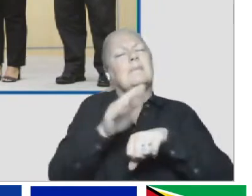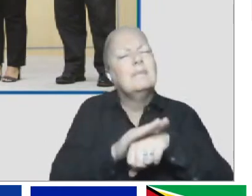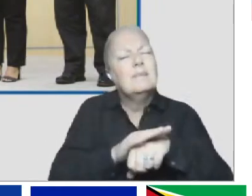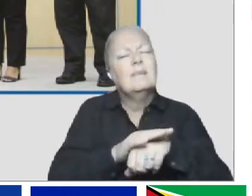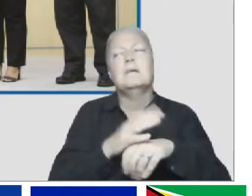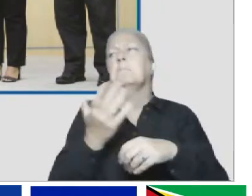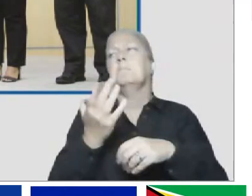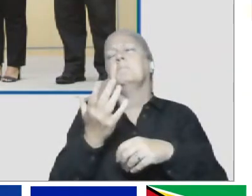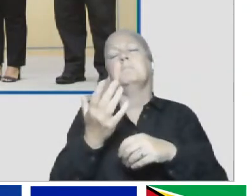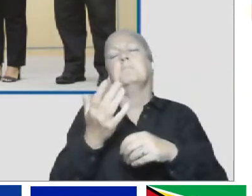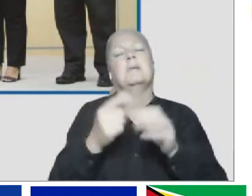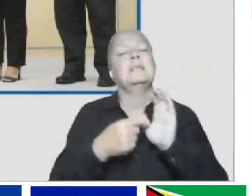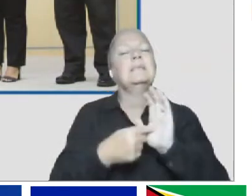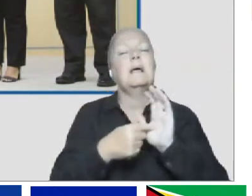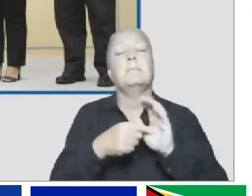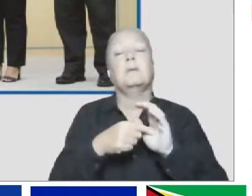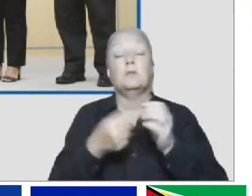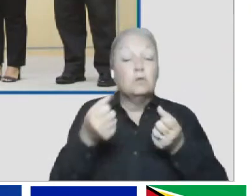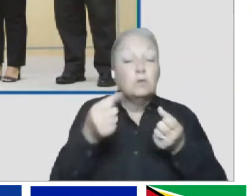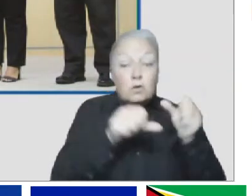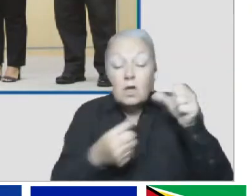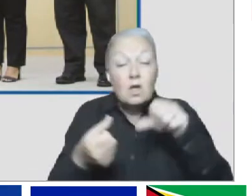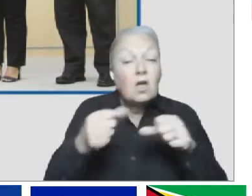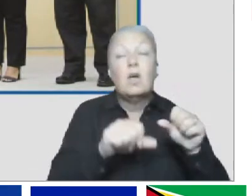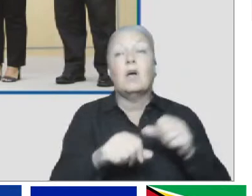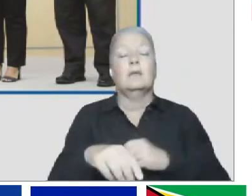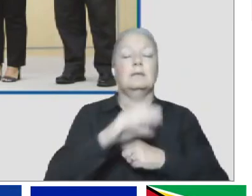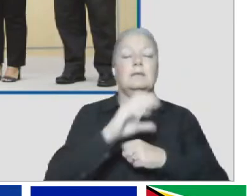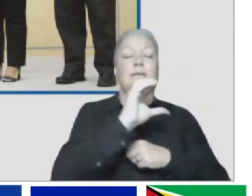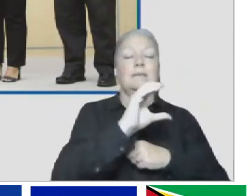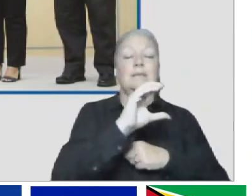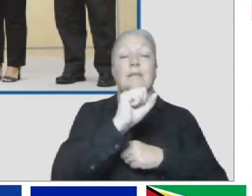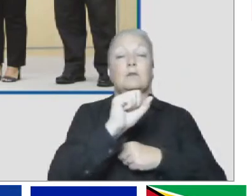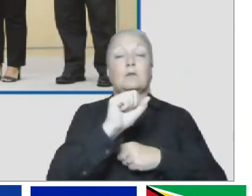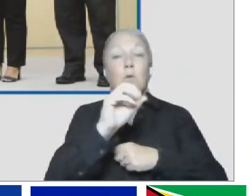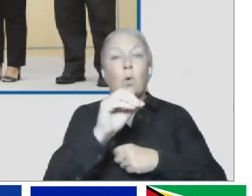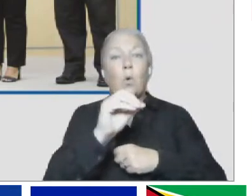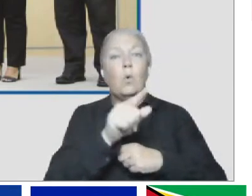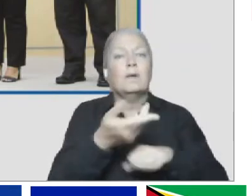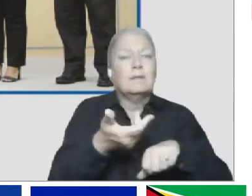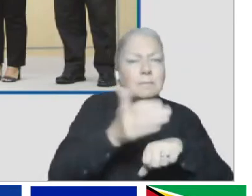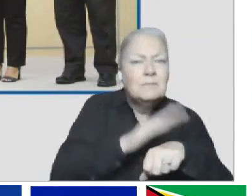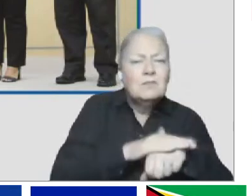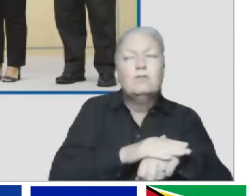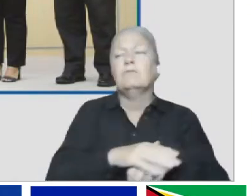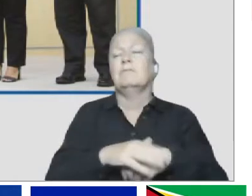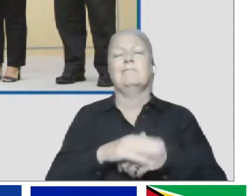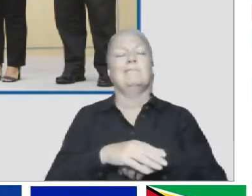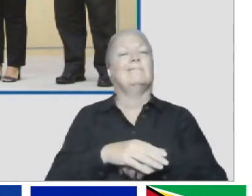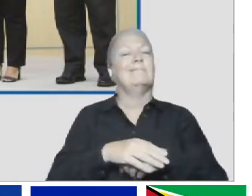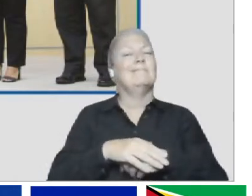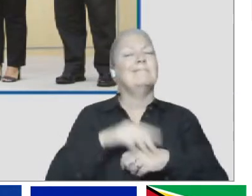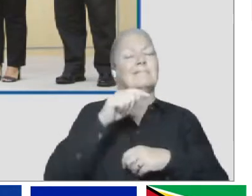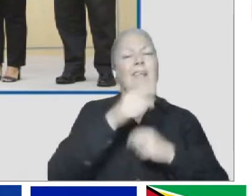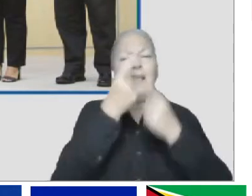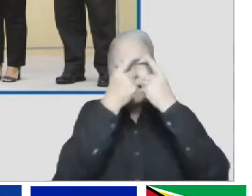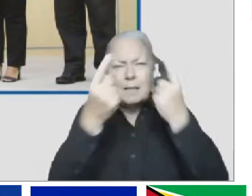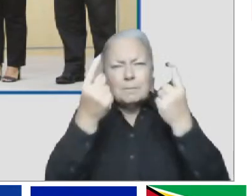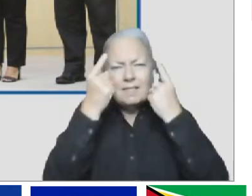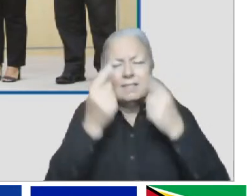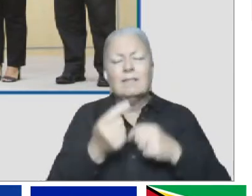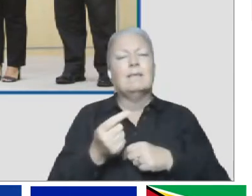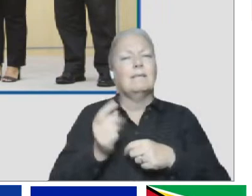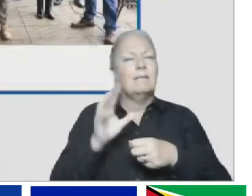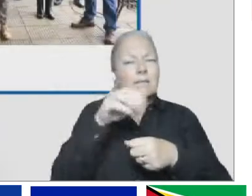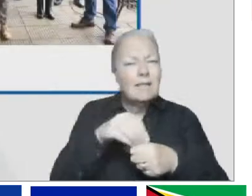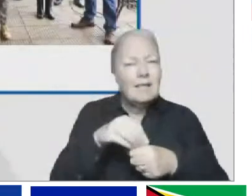from the civil society. And every week we joined with them, and they were